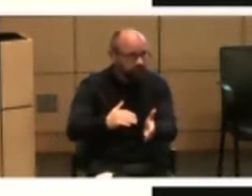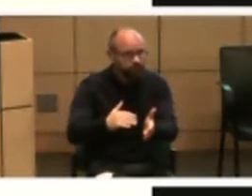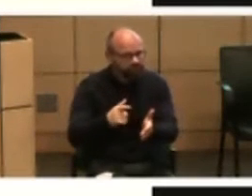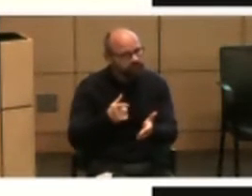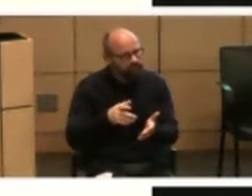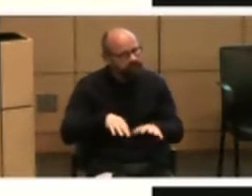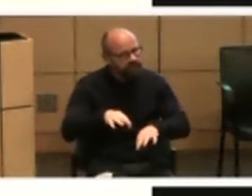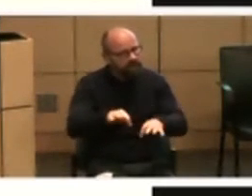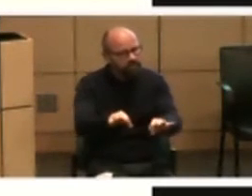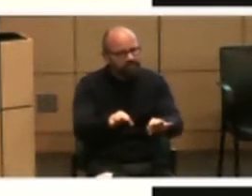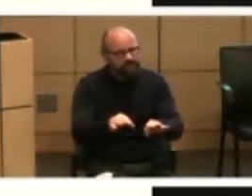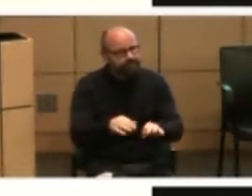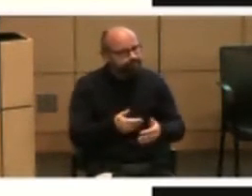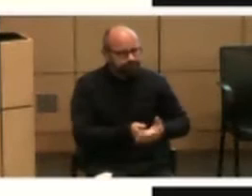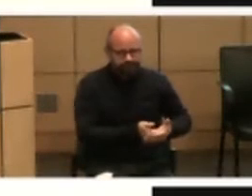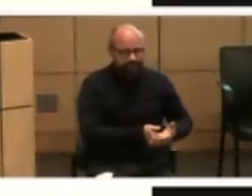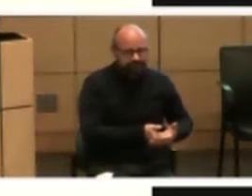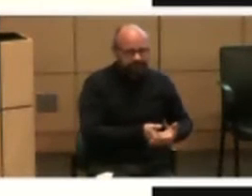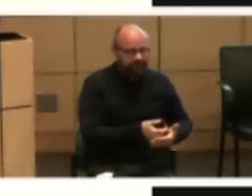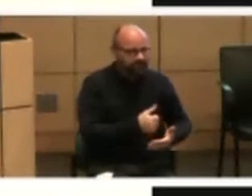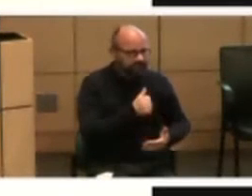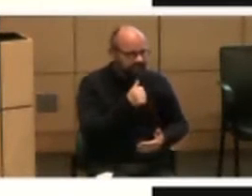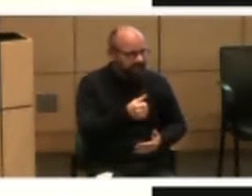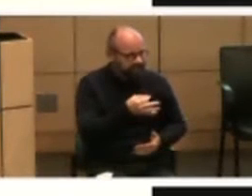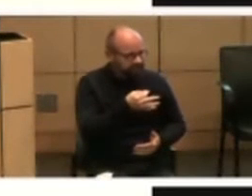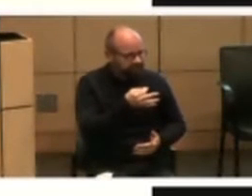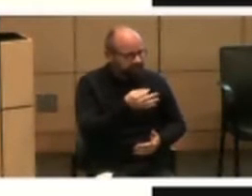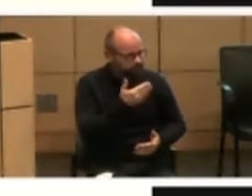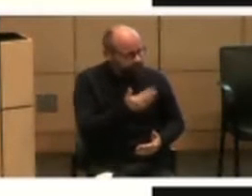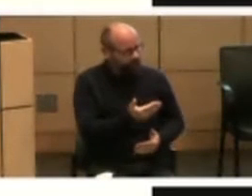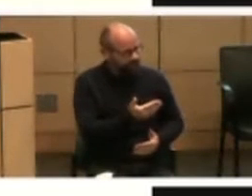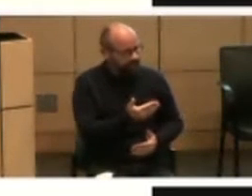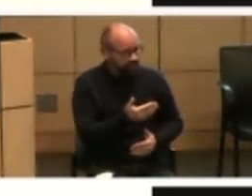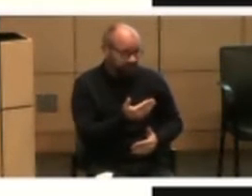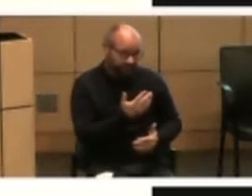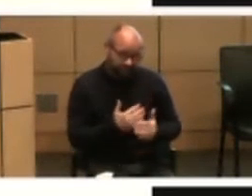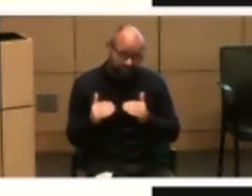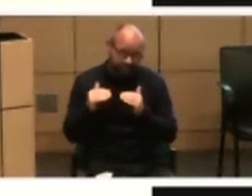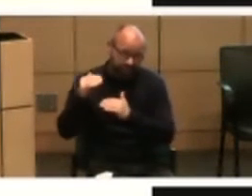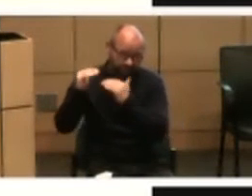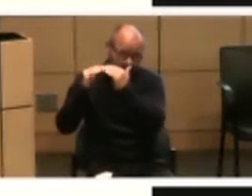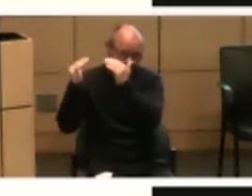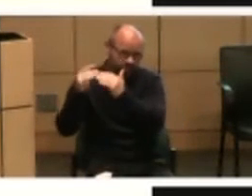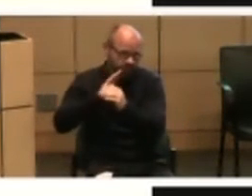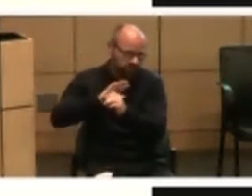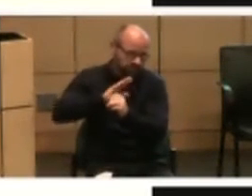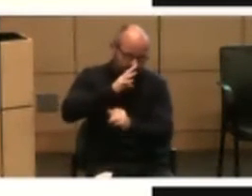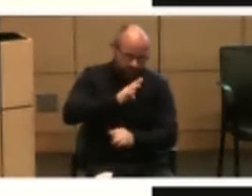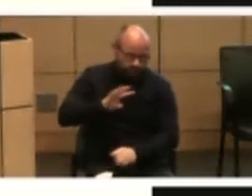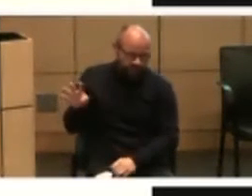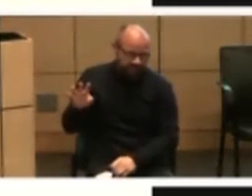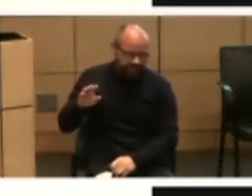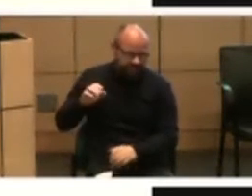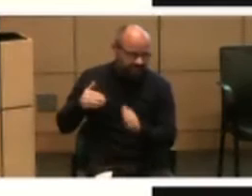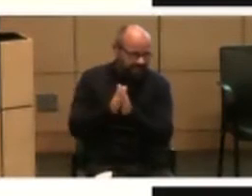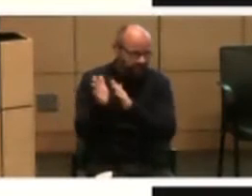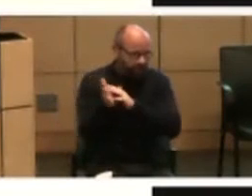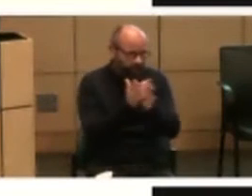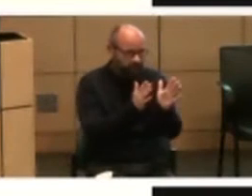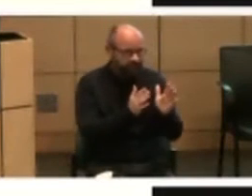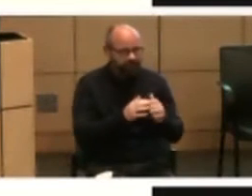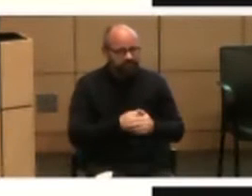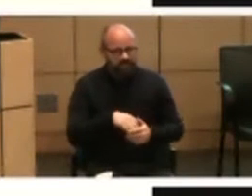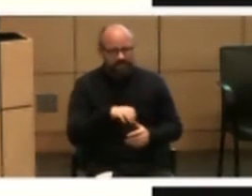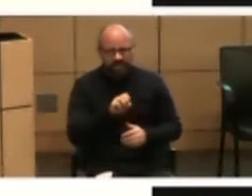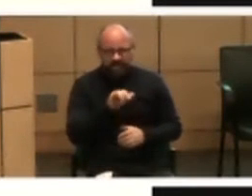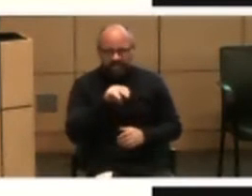as adults at suppressing echoes. And there's other work by a woman named Arlene Newman and her colleagues in New York